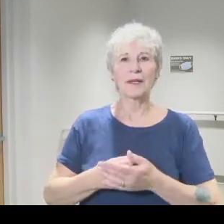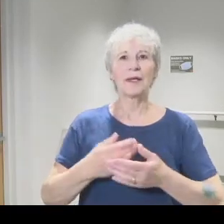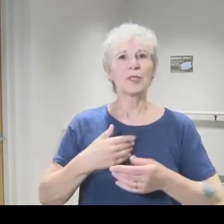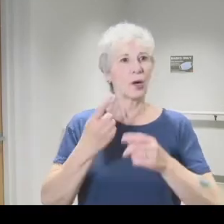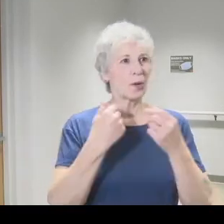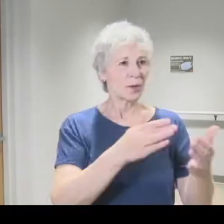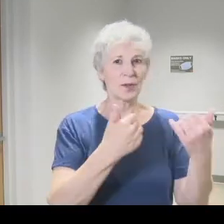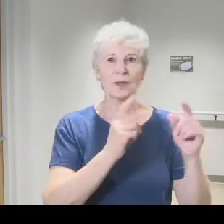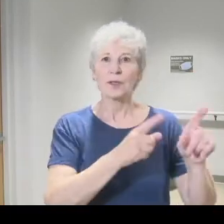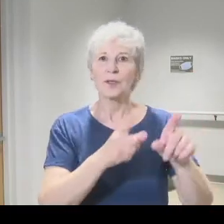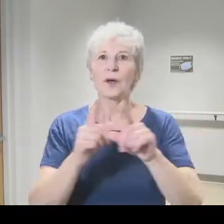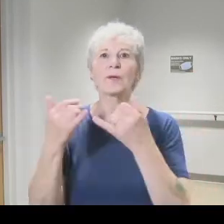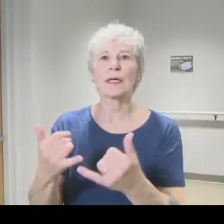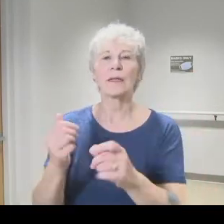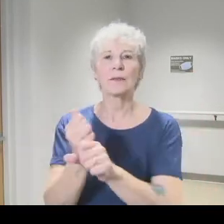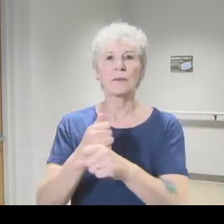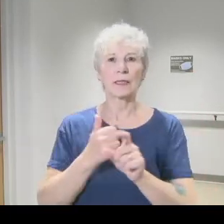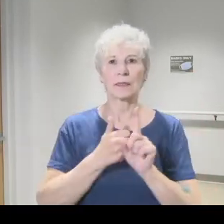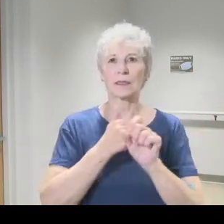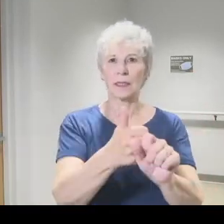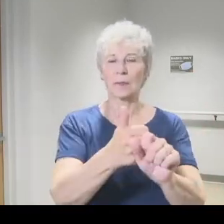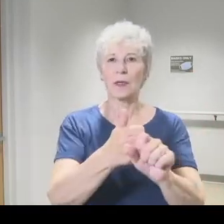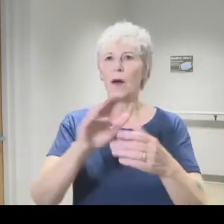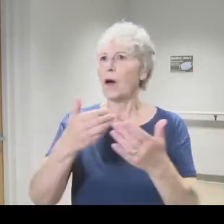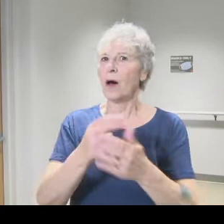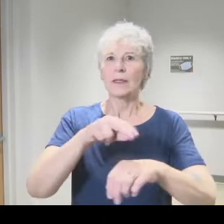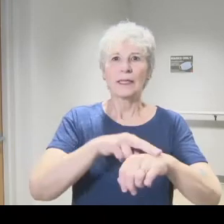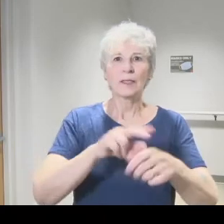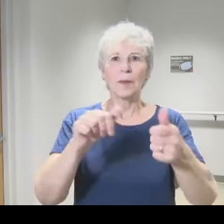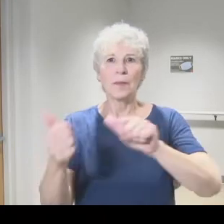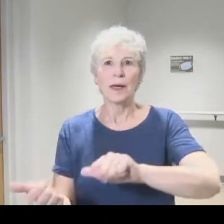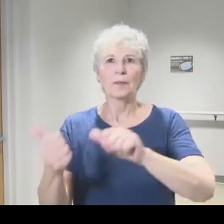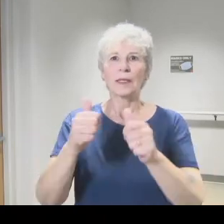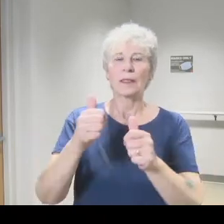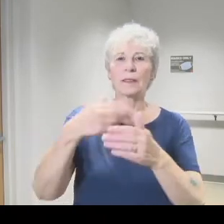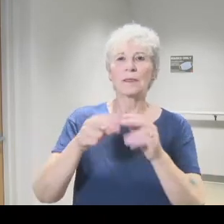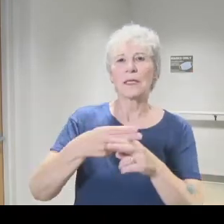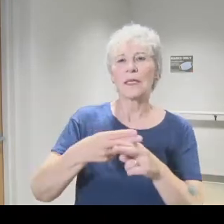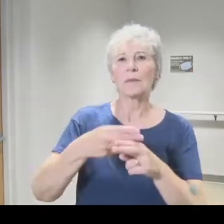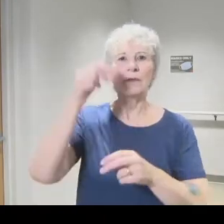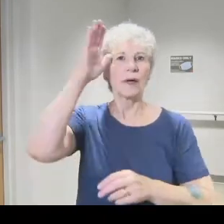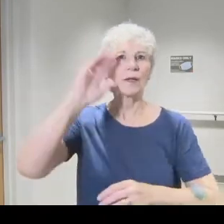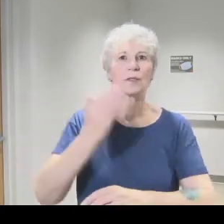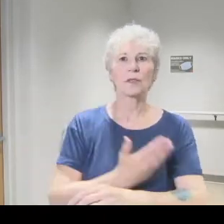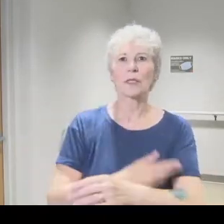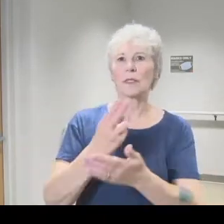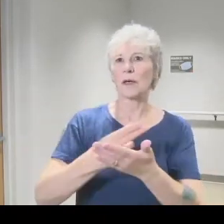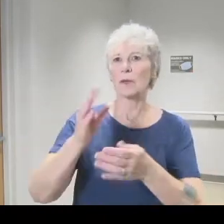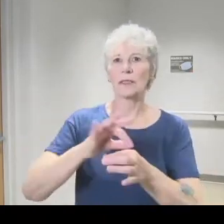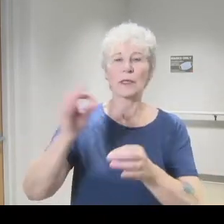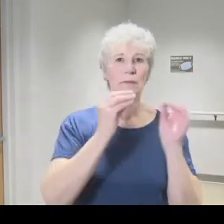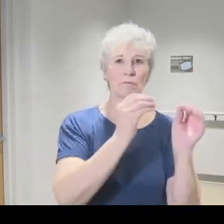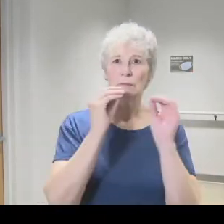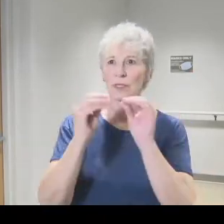and make disciples of all nations, baptizing them in the name of the Father and the Son and the Holy Spirit, teaching them